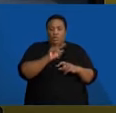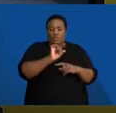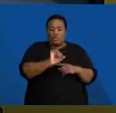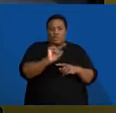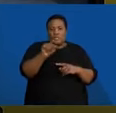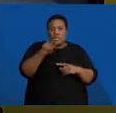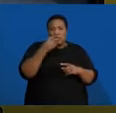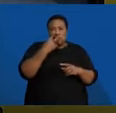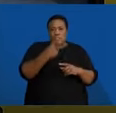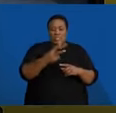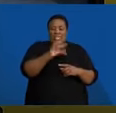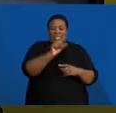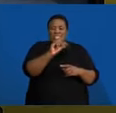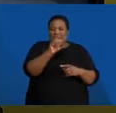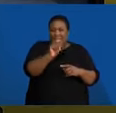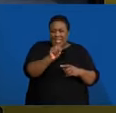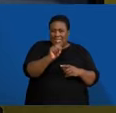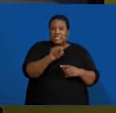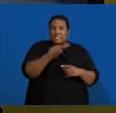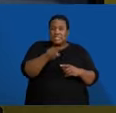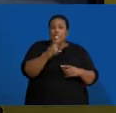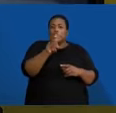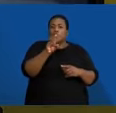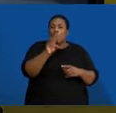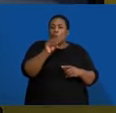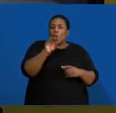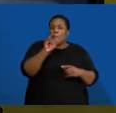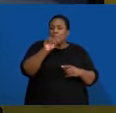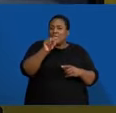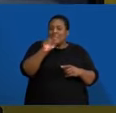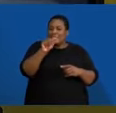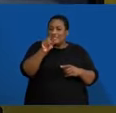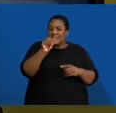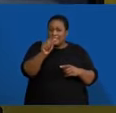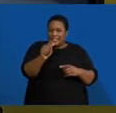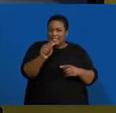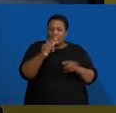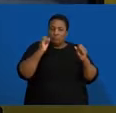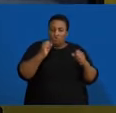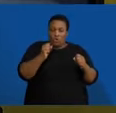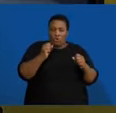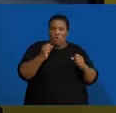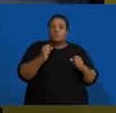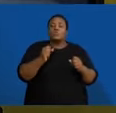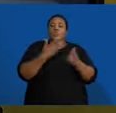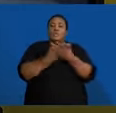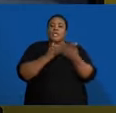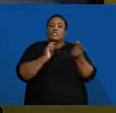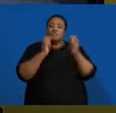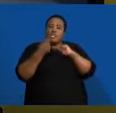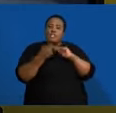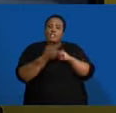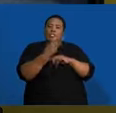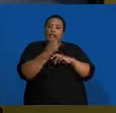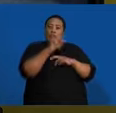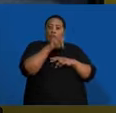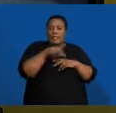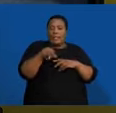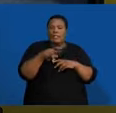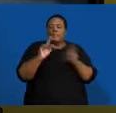that sine will be the dominant ratio, meaning you can change the double angle to be sine instead of